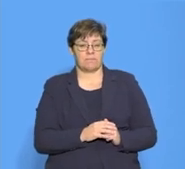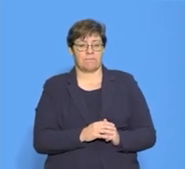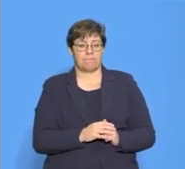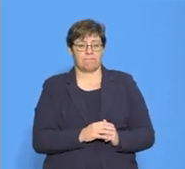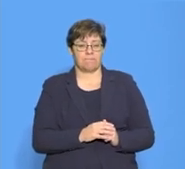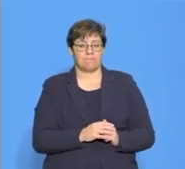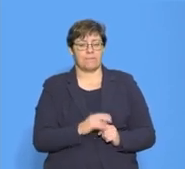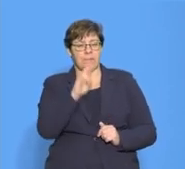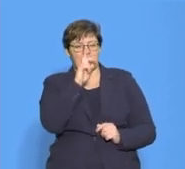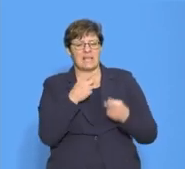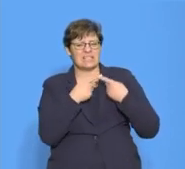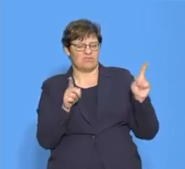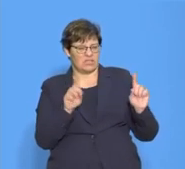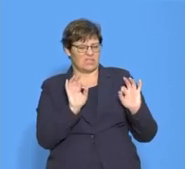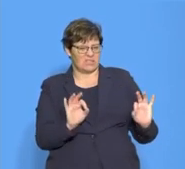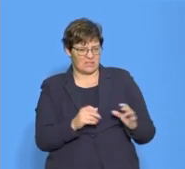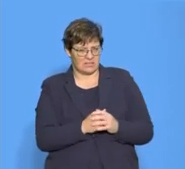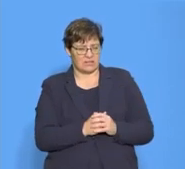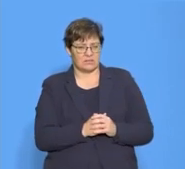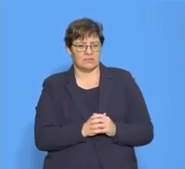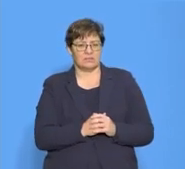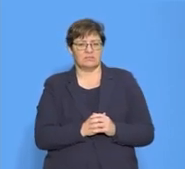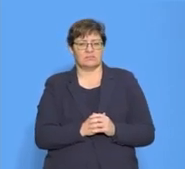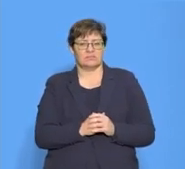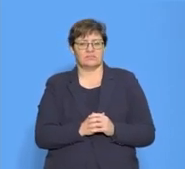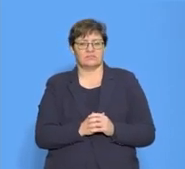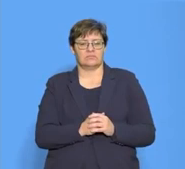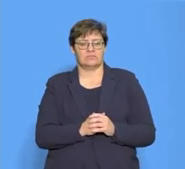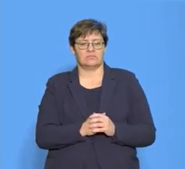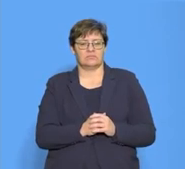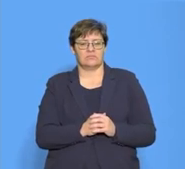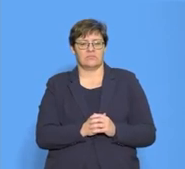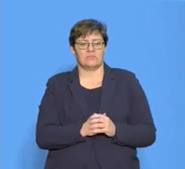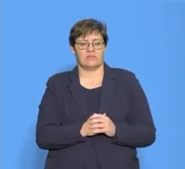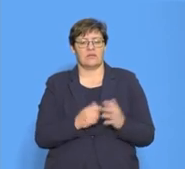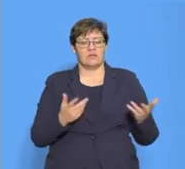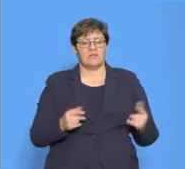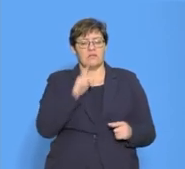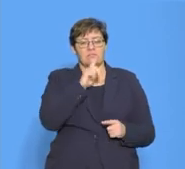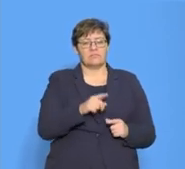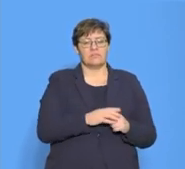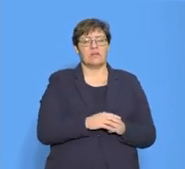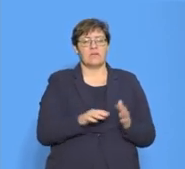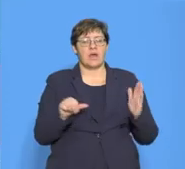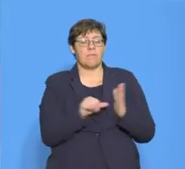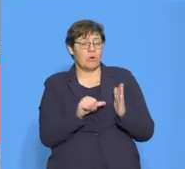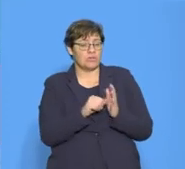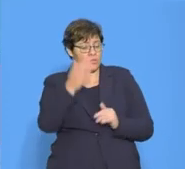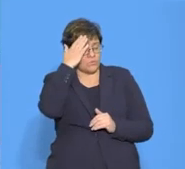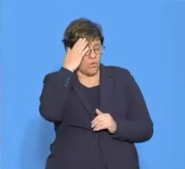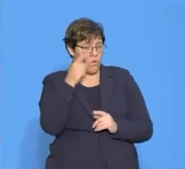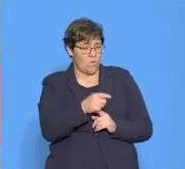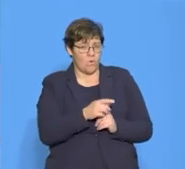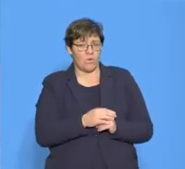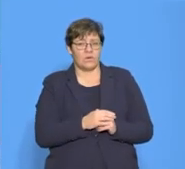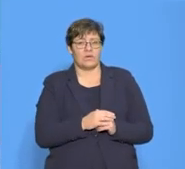Okay, so let's have a look at the actual differences. All right, so there are specific characteristics that we look at, and it's important to